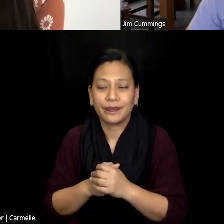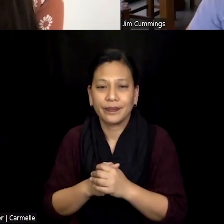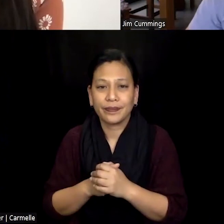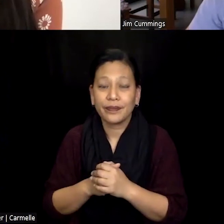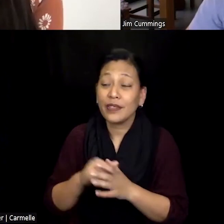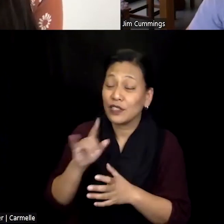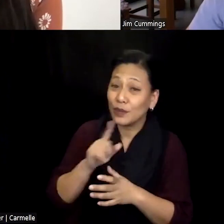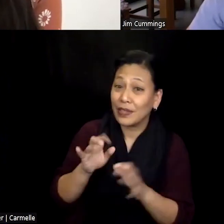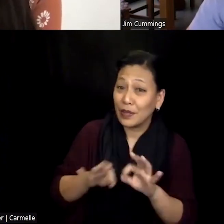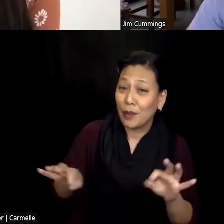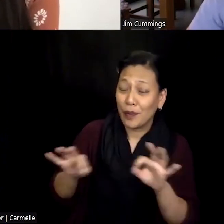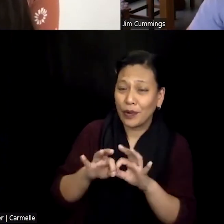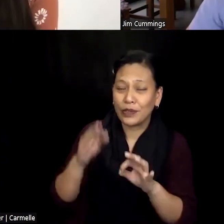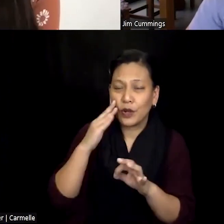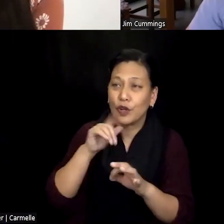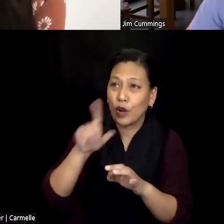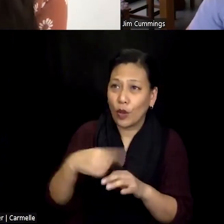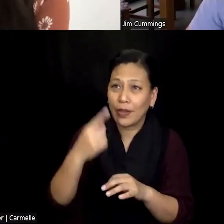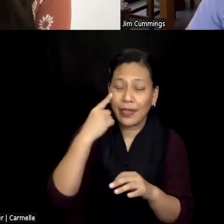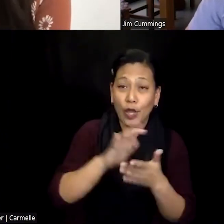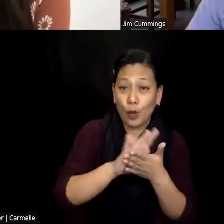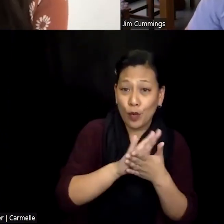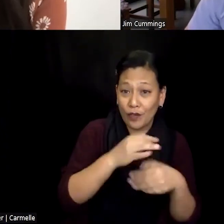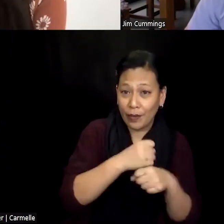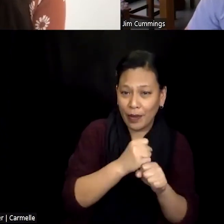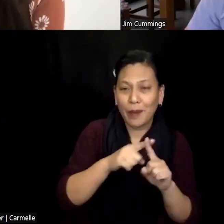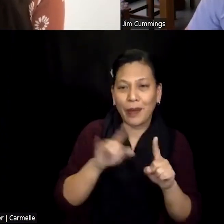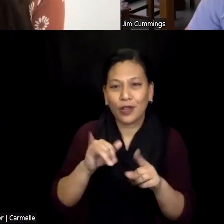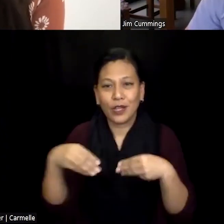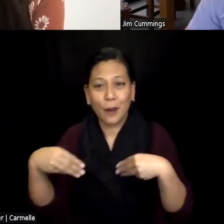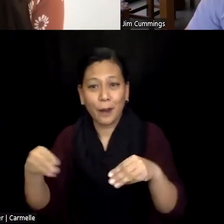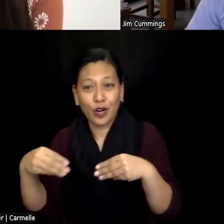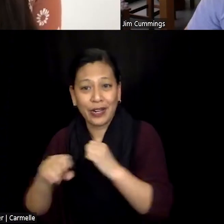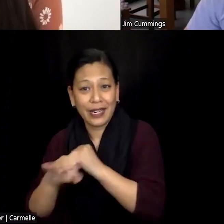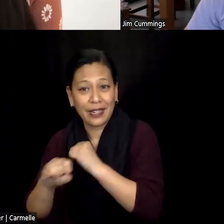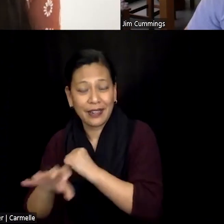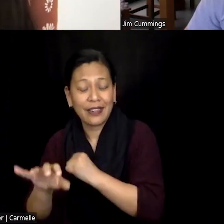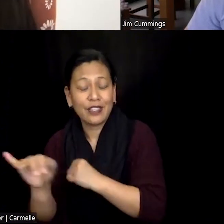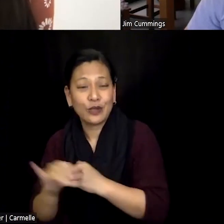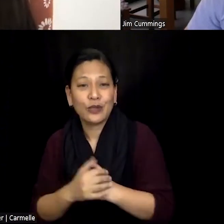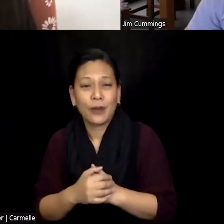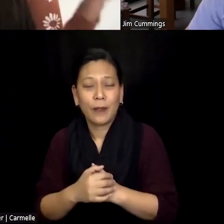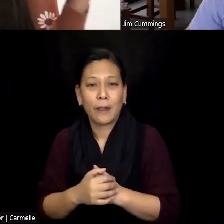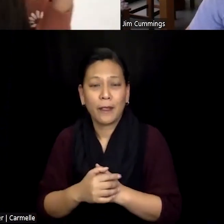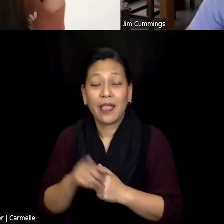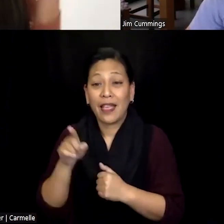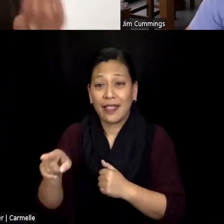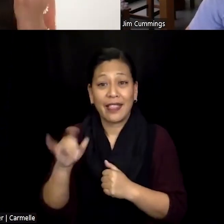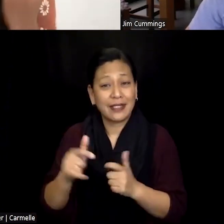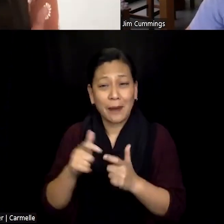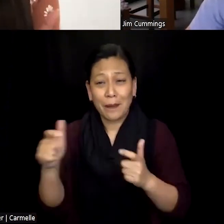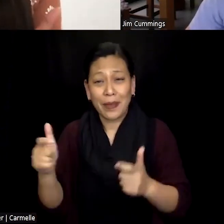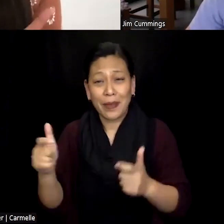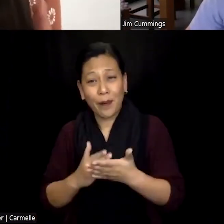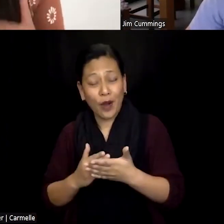about making a movie, you're thinking about marketing because marketing is just a